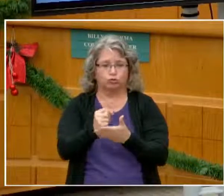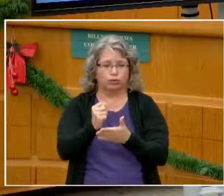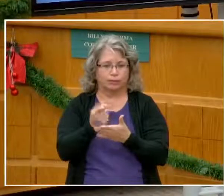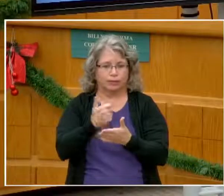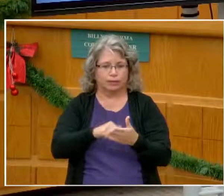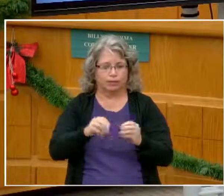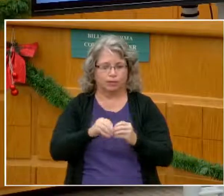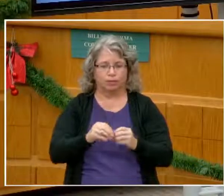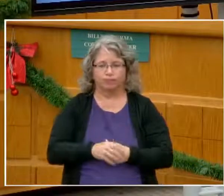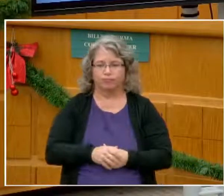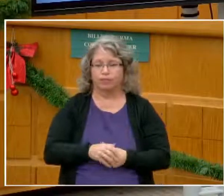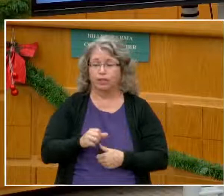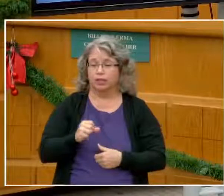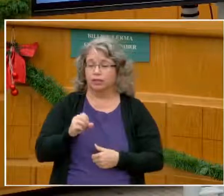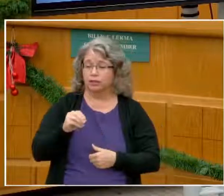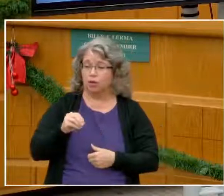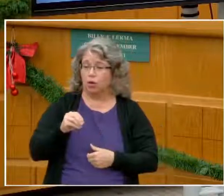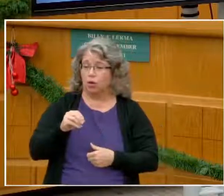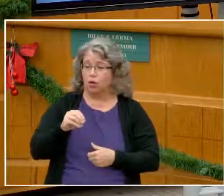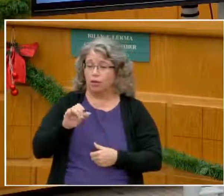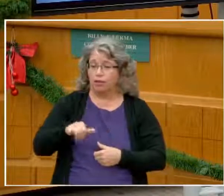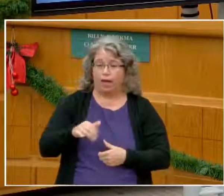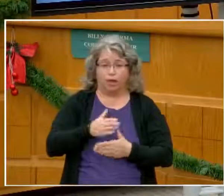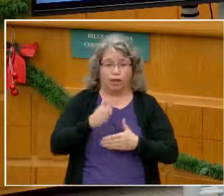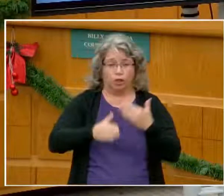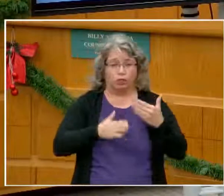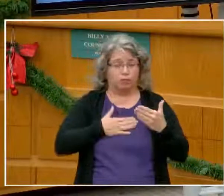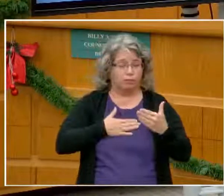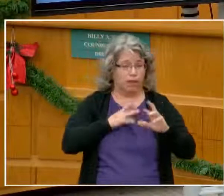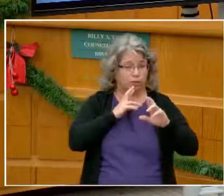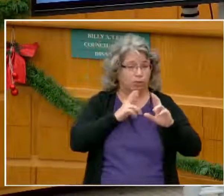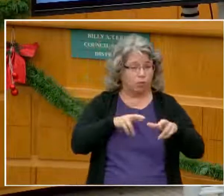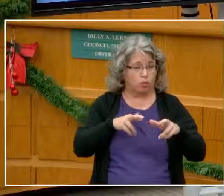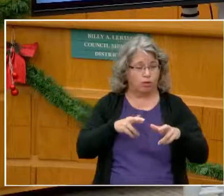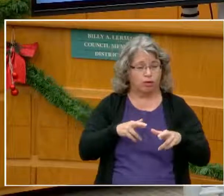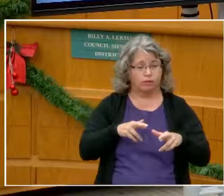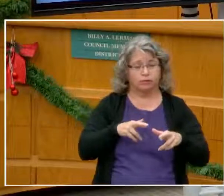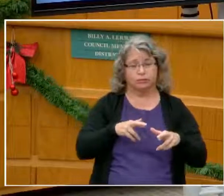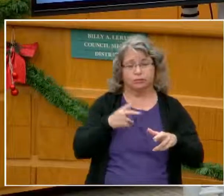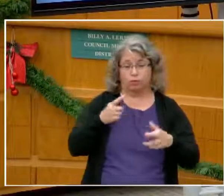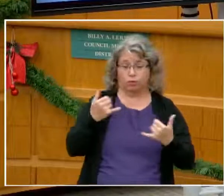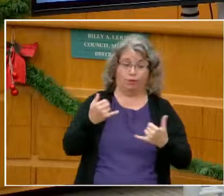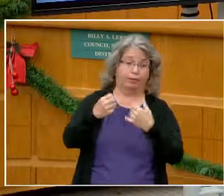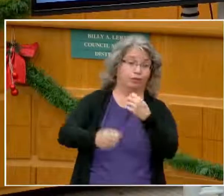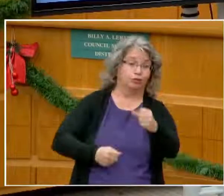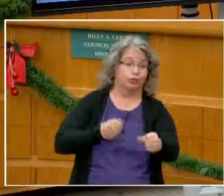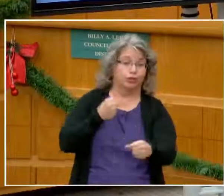year's set of pandemic reports. We're going to go to a translation, and then the